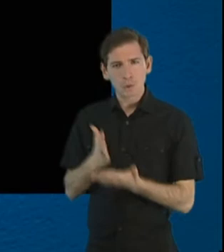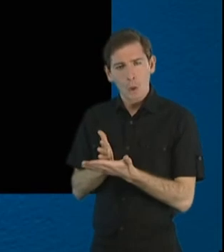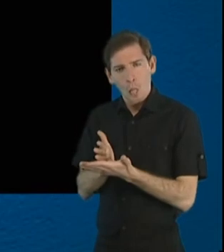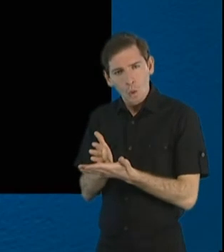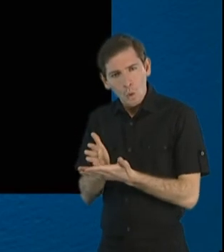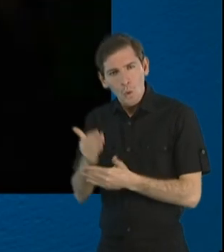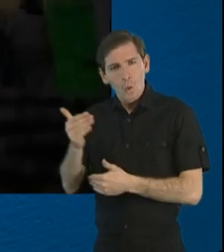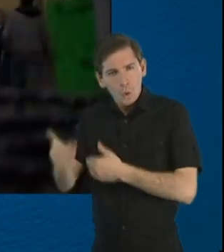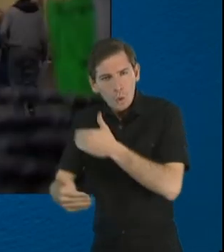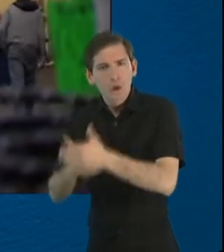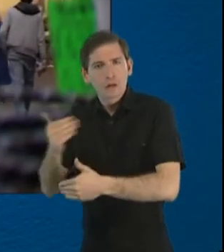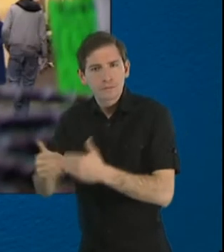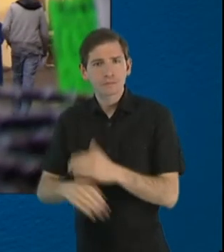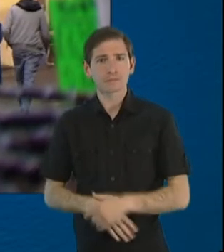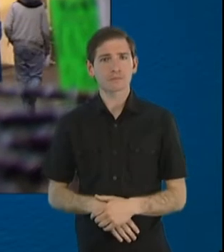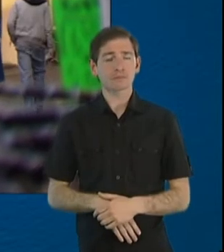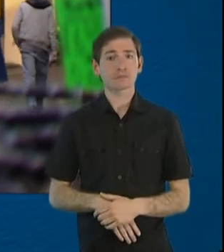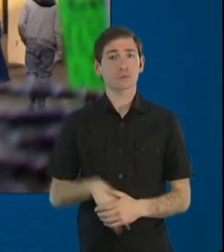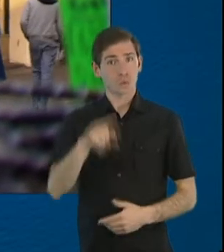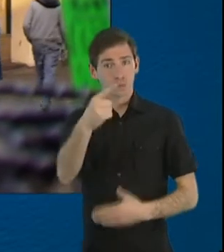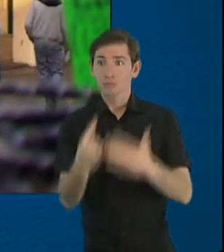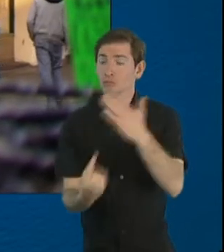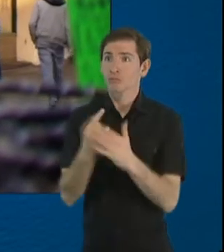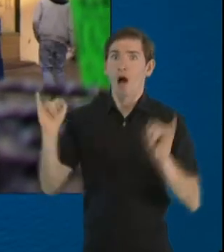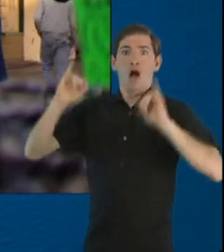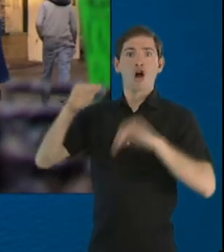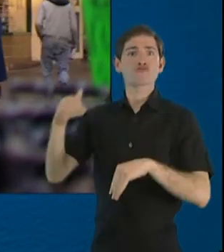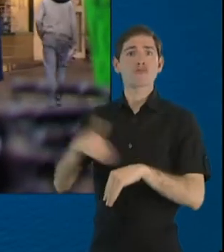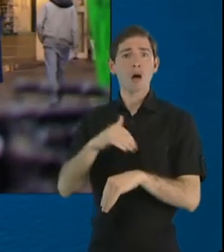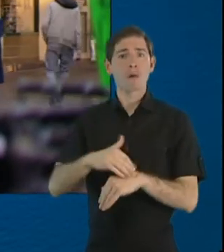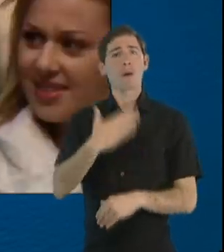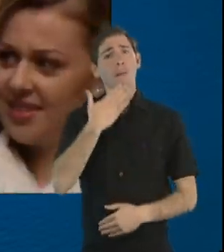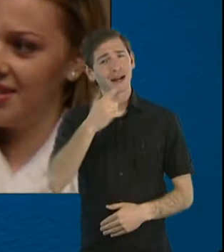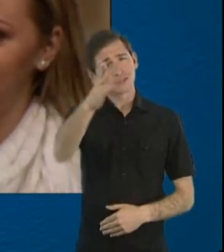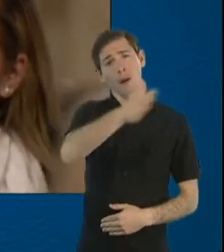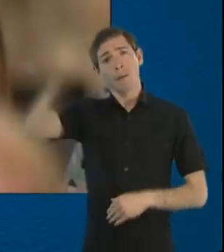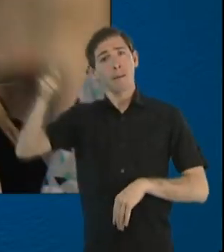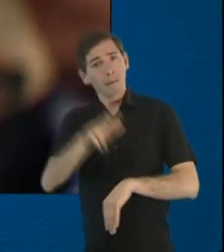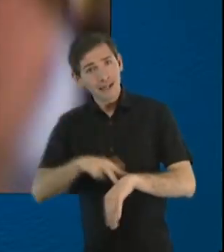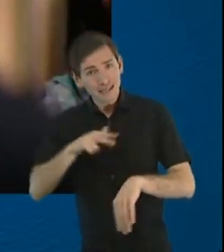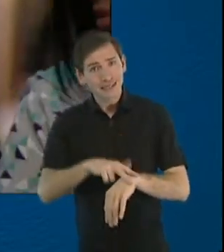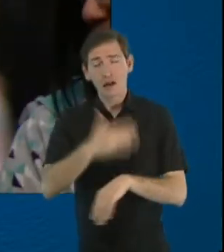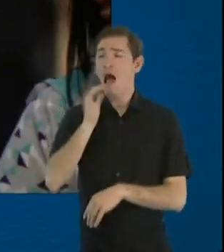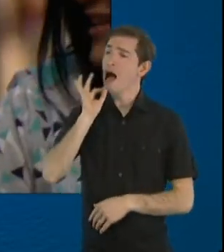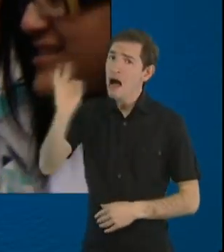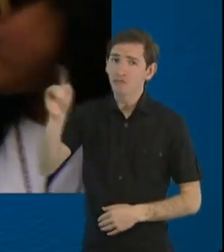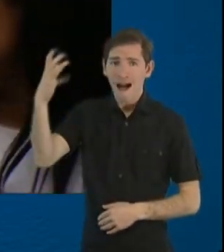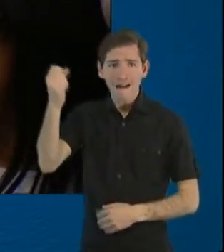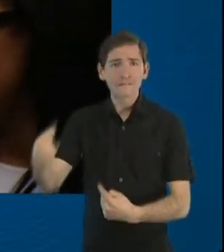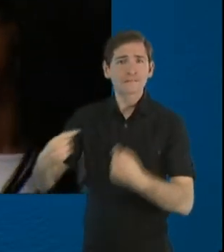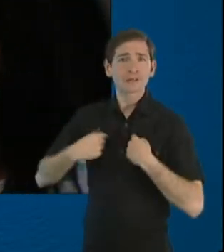basically. If you do suffer from crime, you should go to police, see if they've got a victim support near your